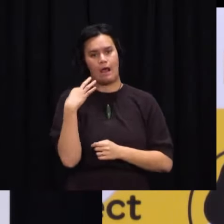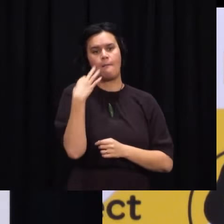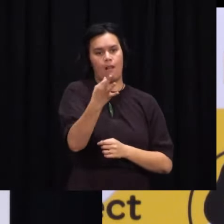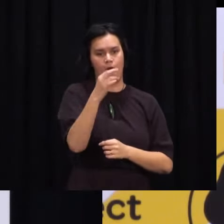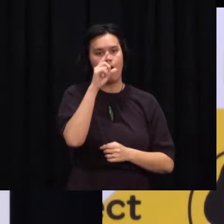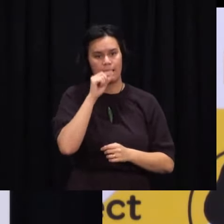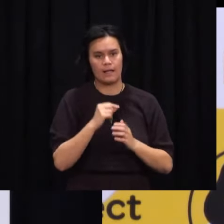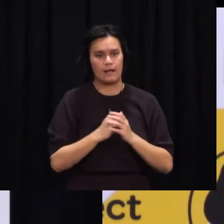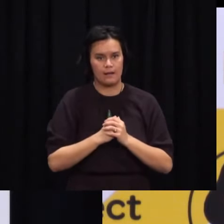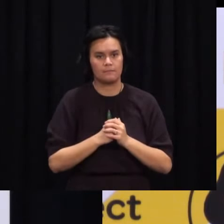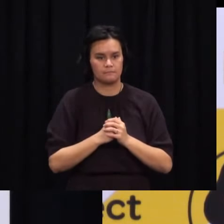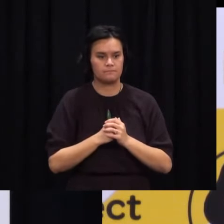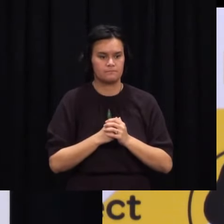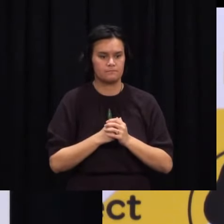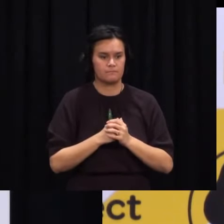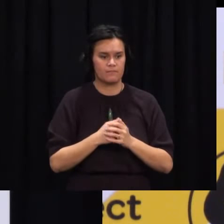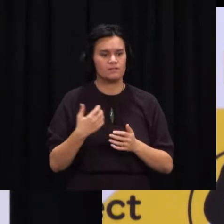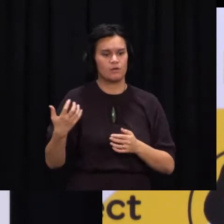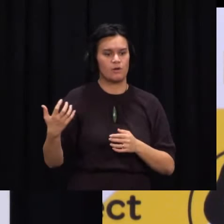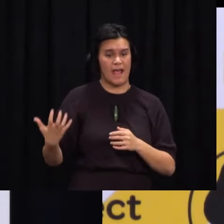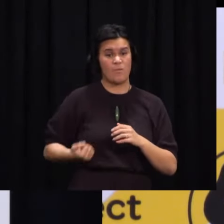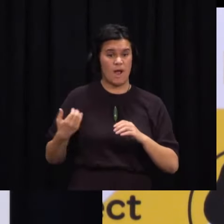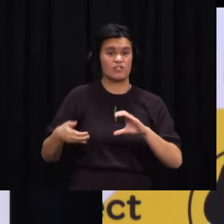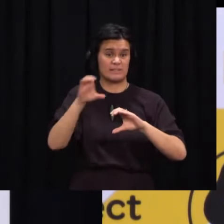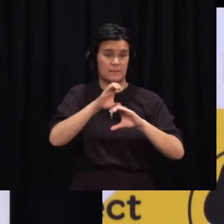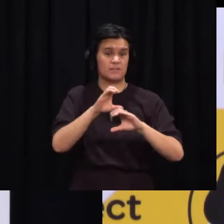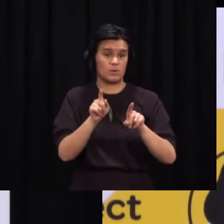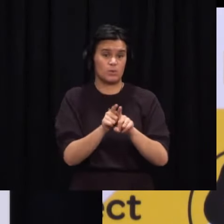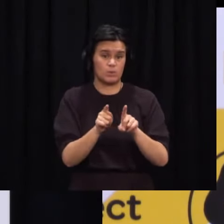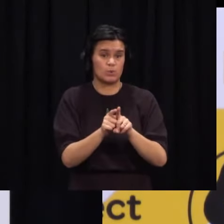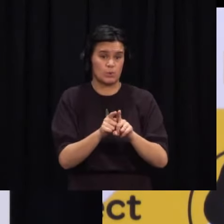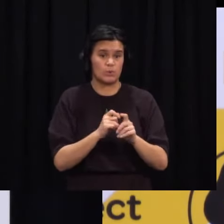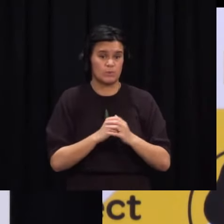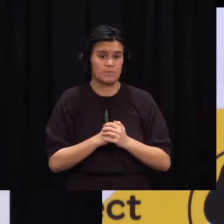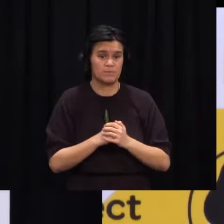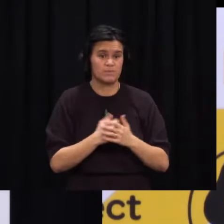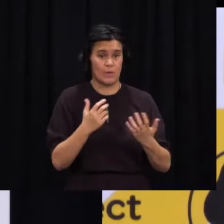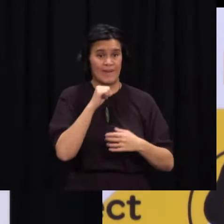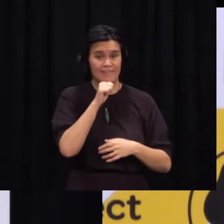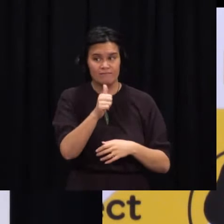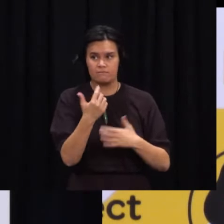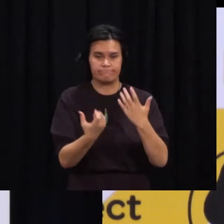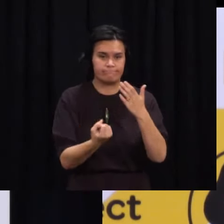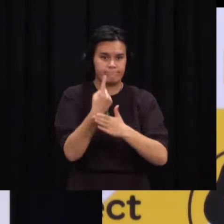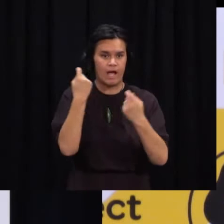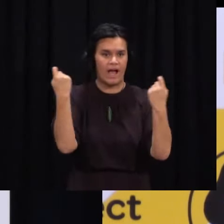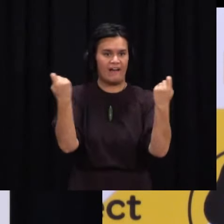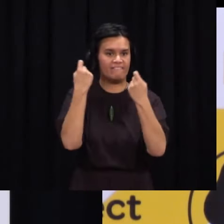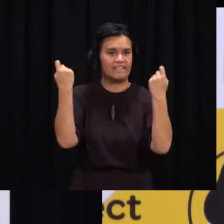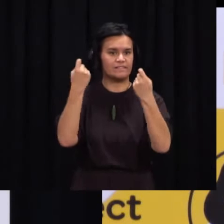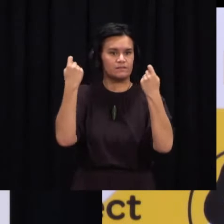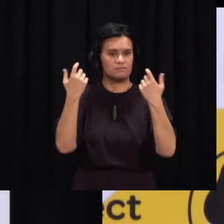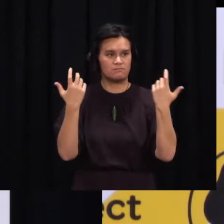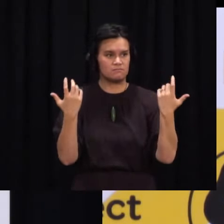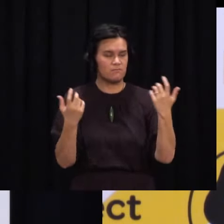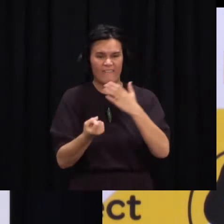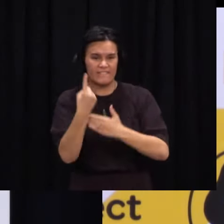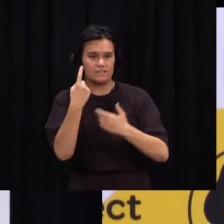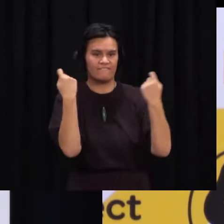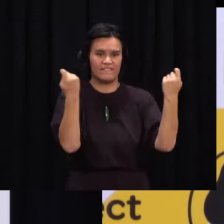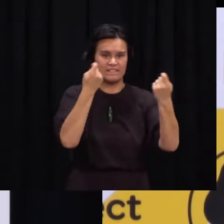events or tourism businesses are able to access that support if they can meet that criteria. We do, however, constantly keep